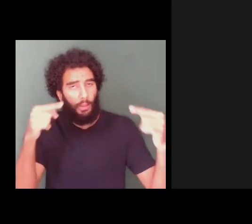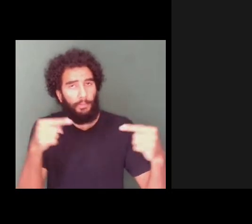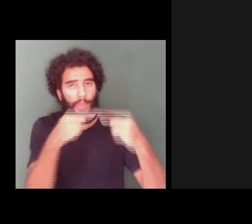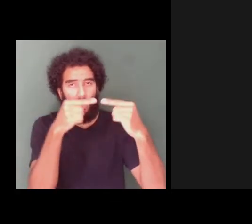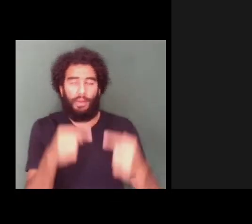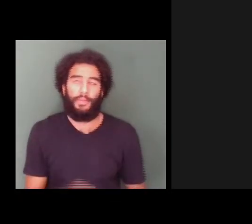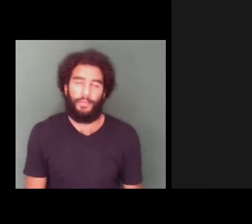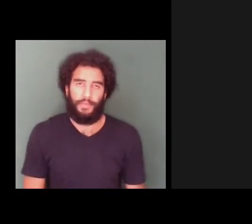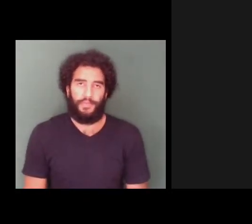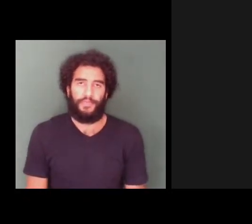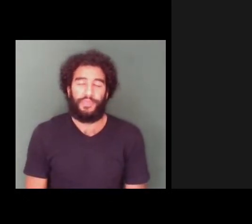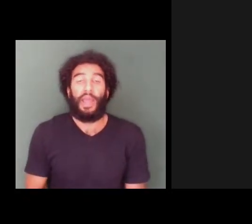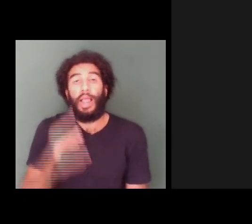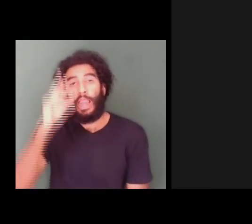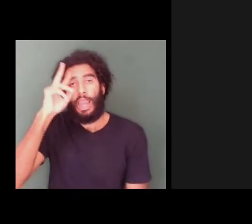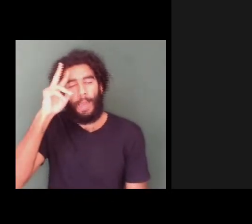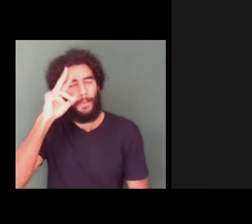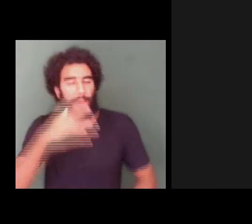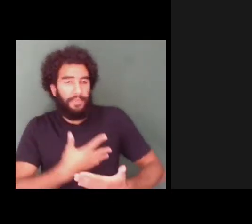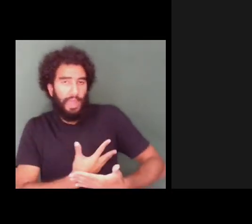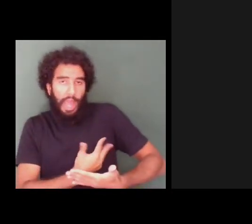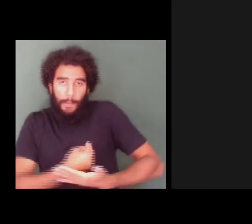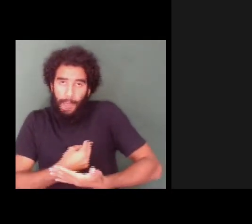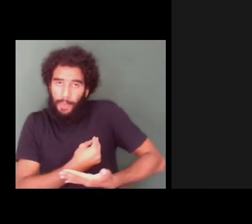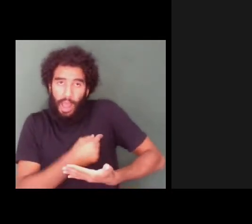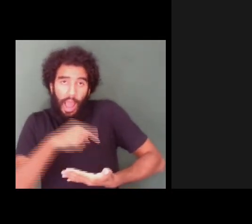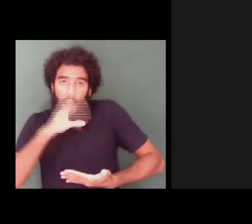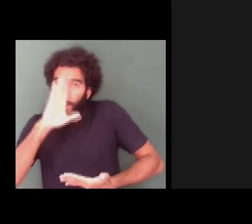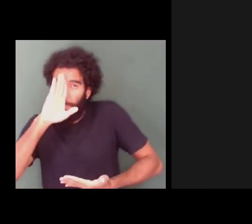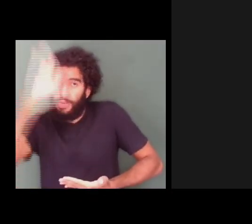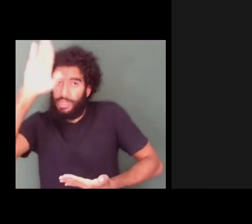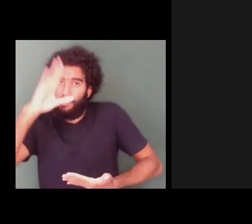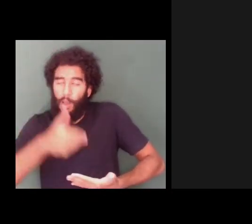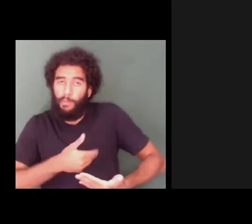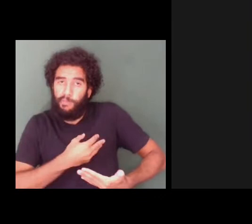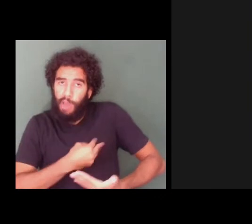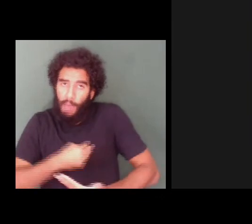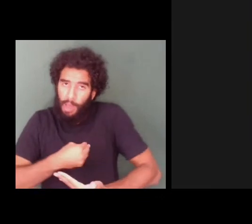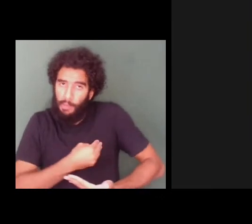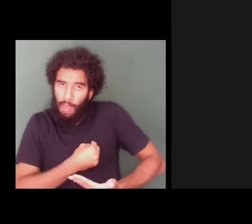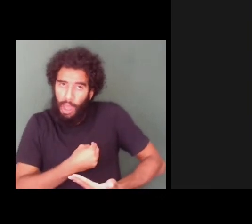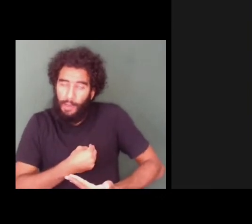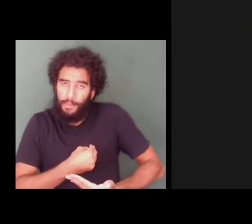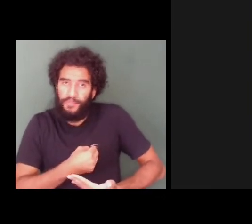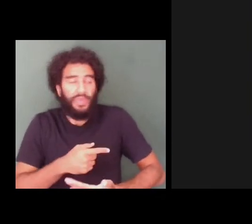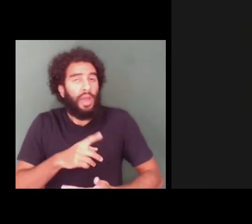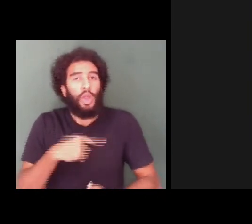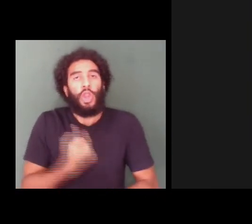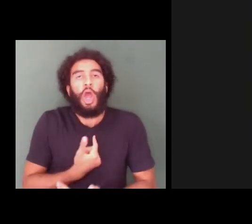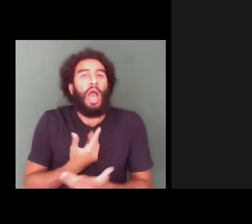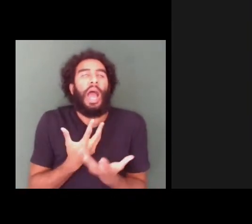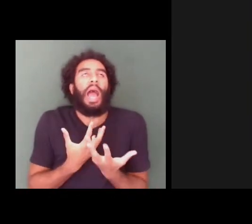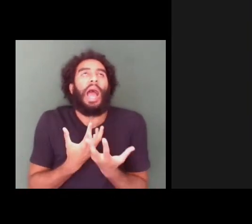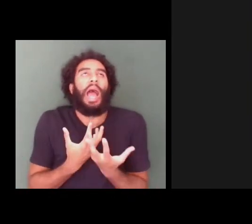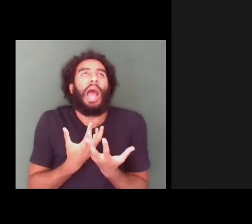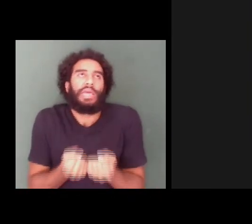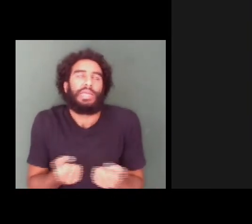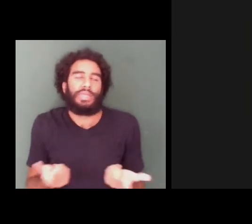into action where we live. We have to understand that breastfeeding is a sovereign process, and we